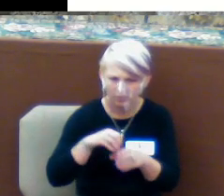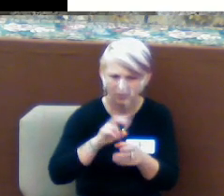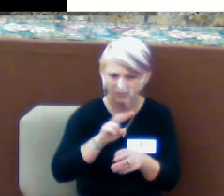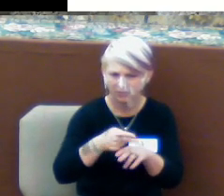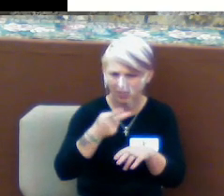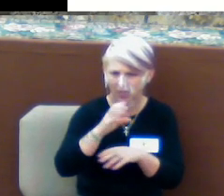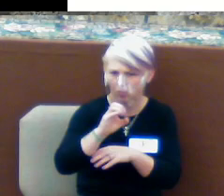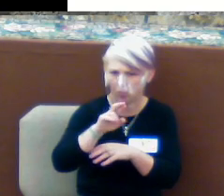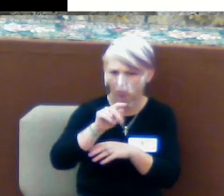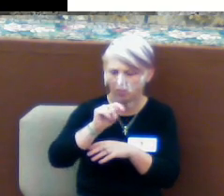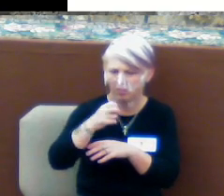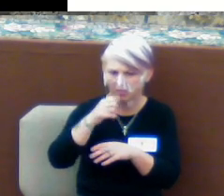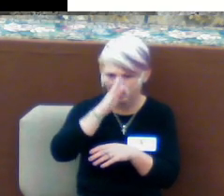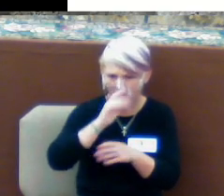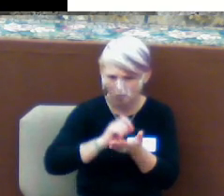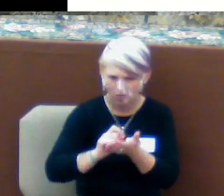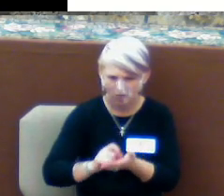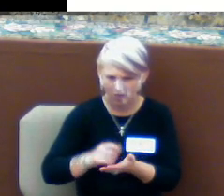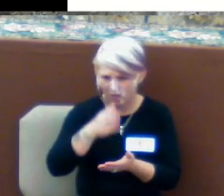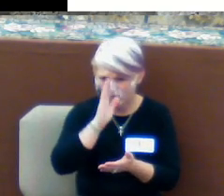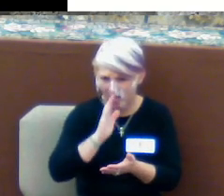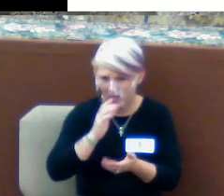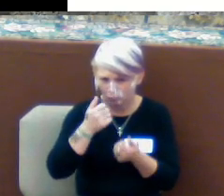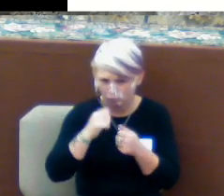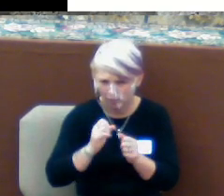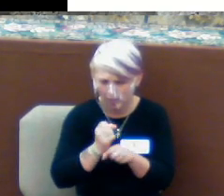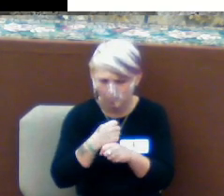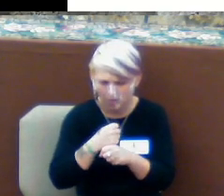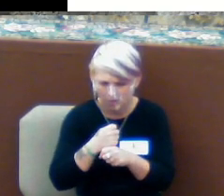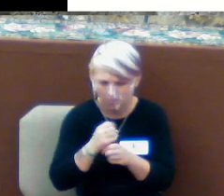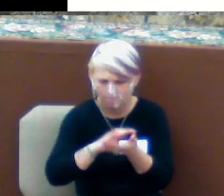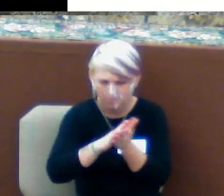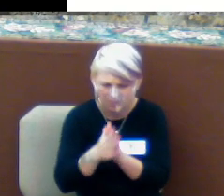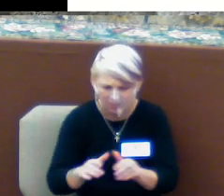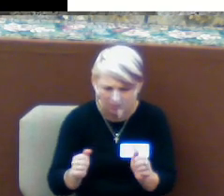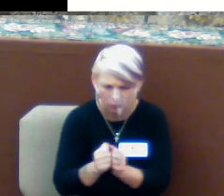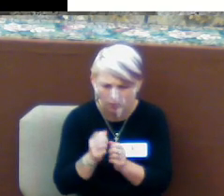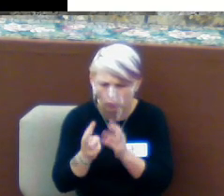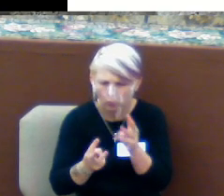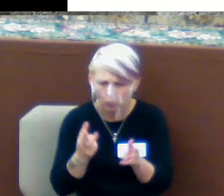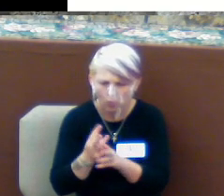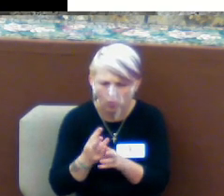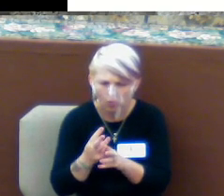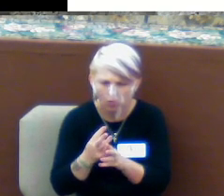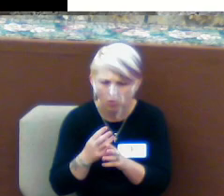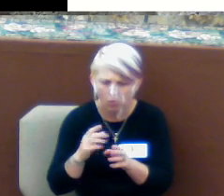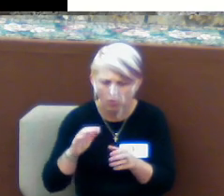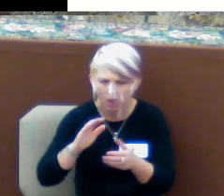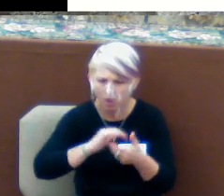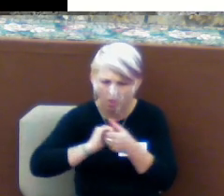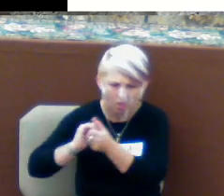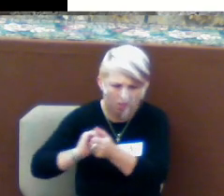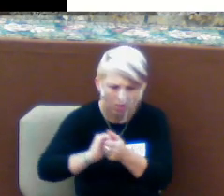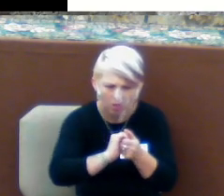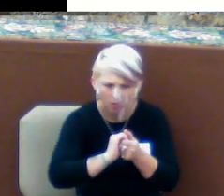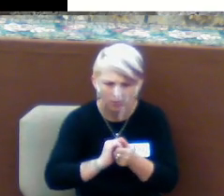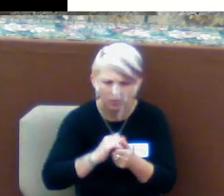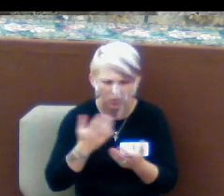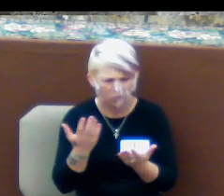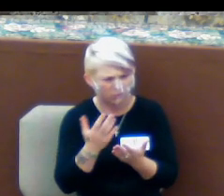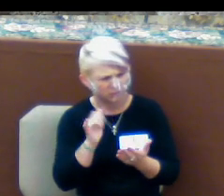writes, God was in Christ reconciling the world to himself. What does that look